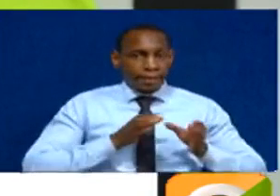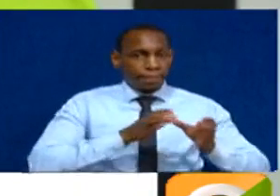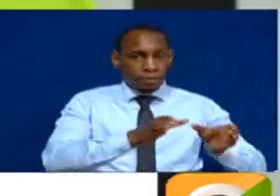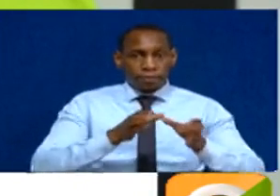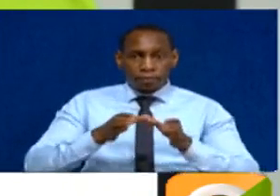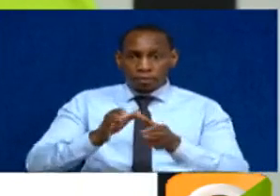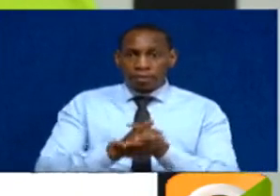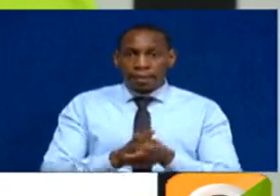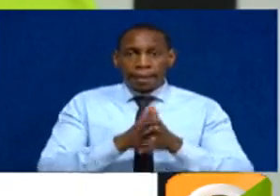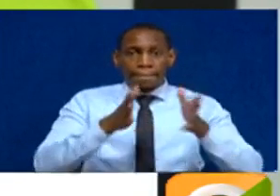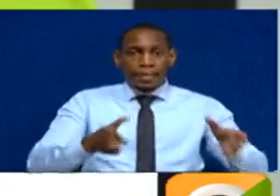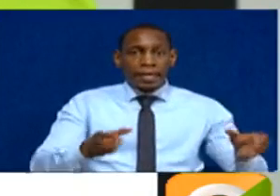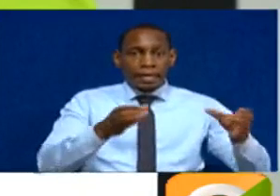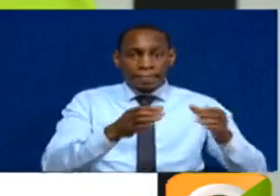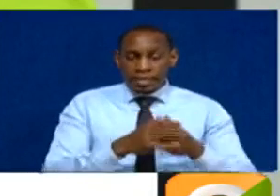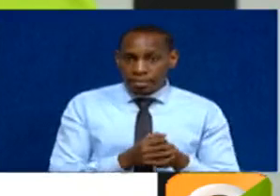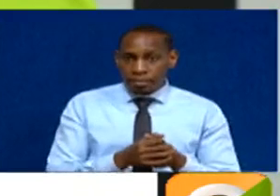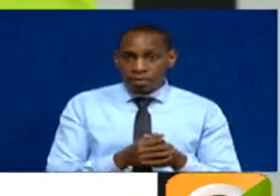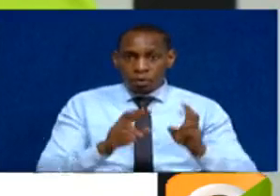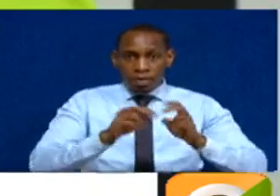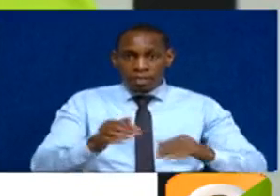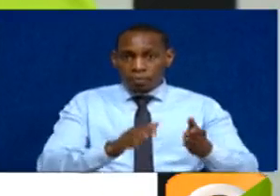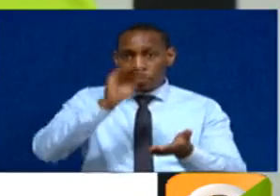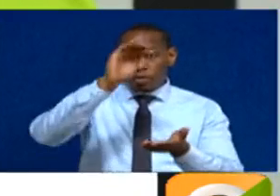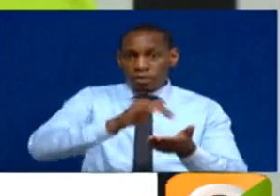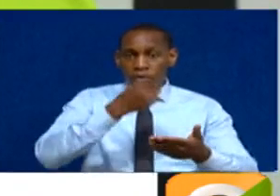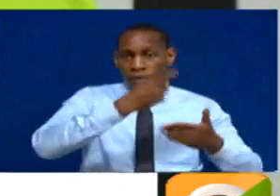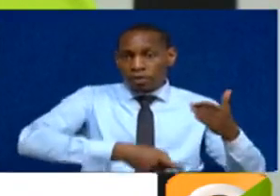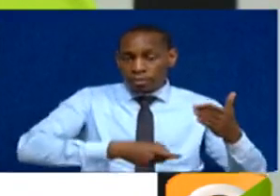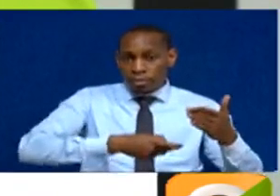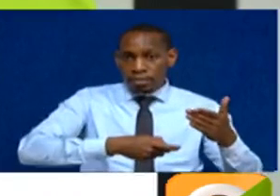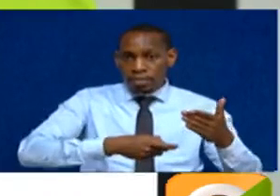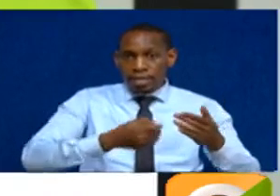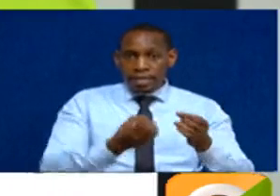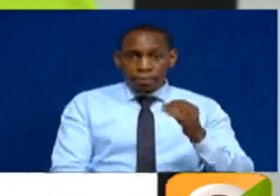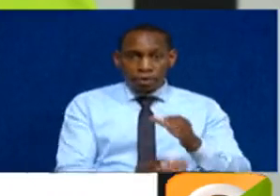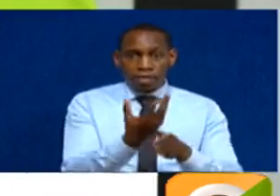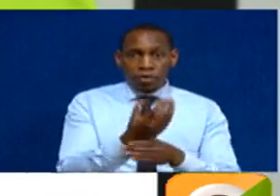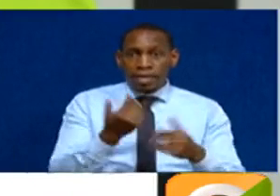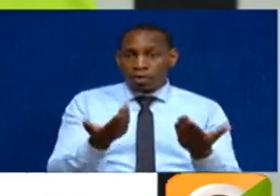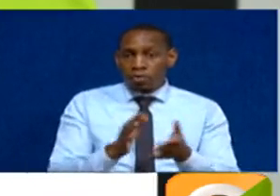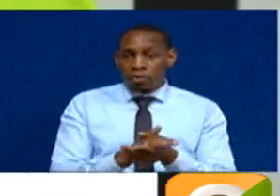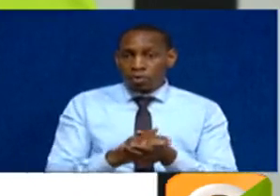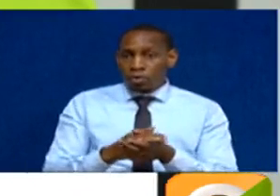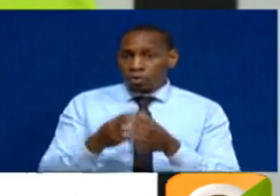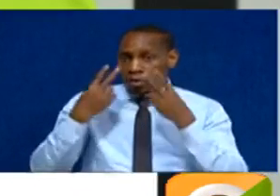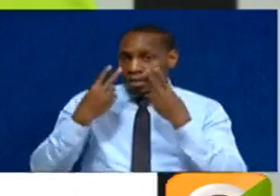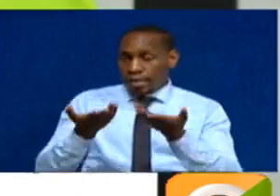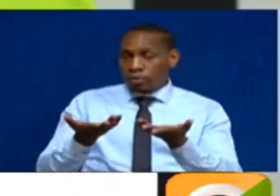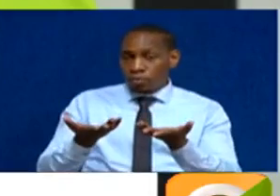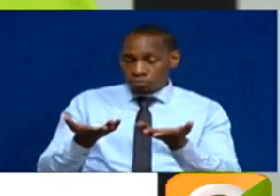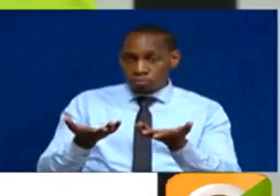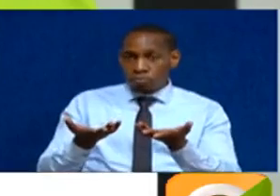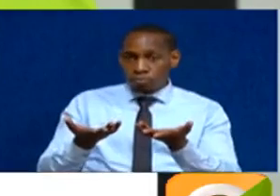forcing major corporations to find ways of reducing their cost of production by looking at how do